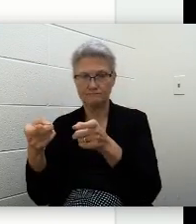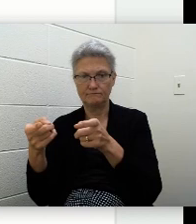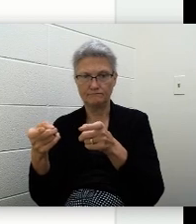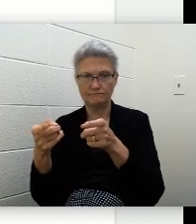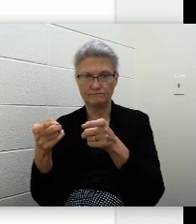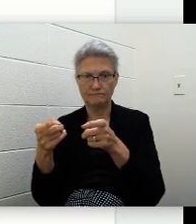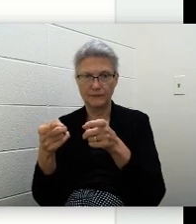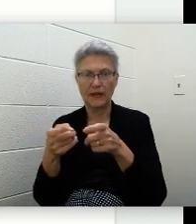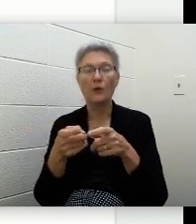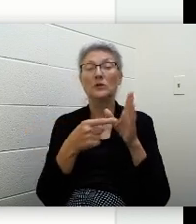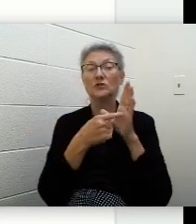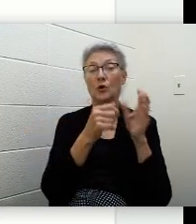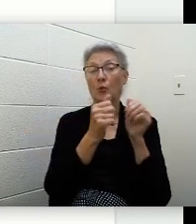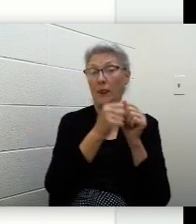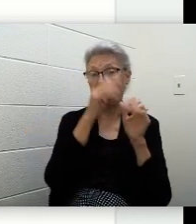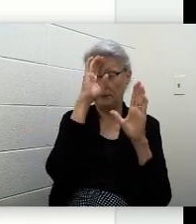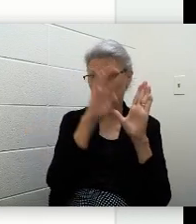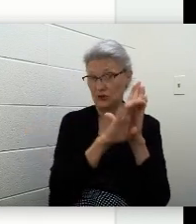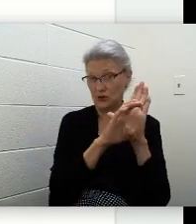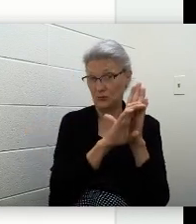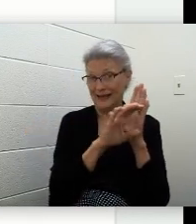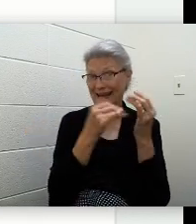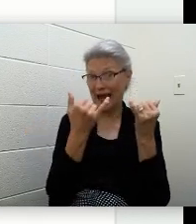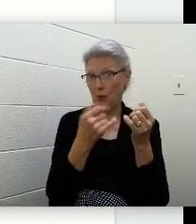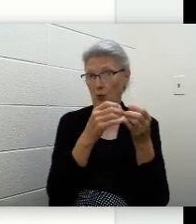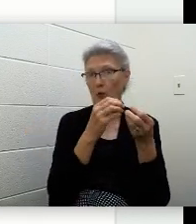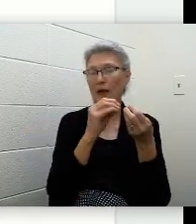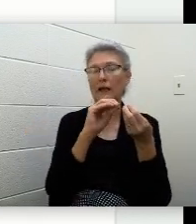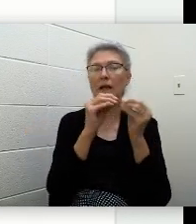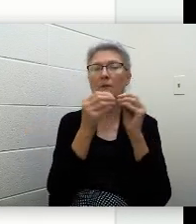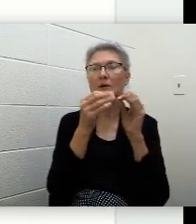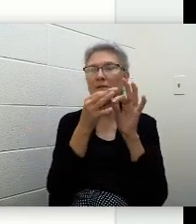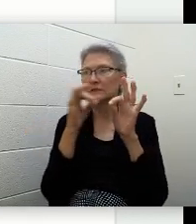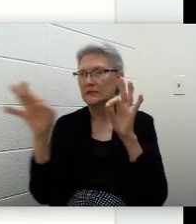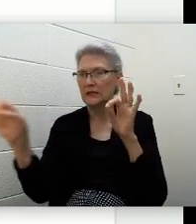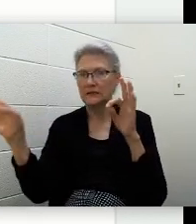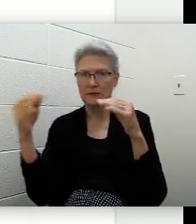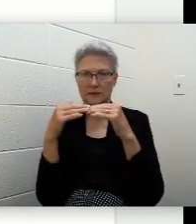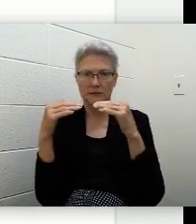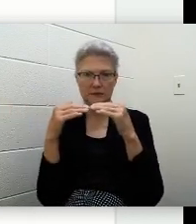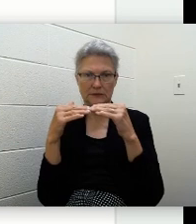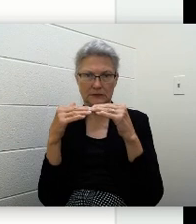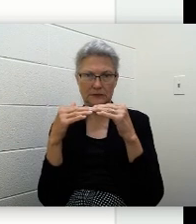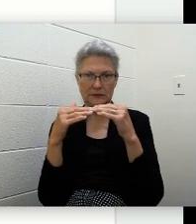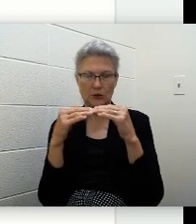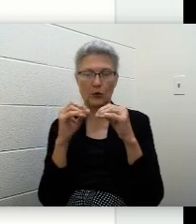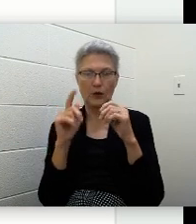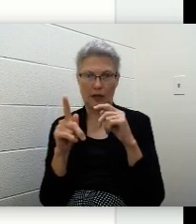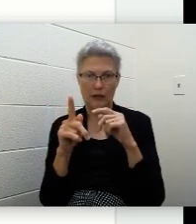picture using those base 10 blocks. Now we're showing it without the picture. And I know